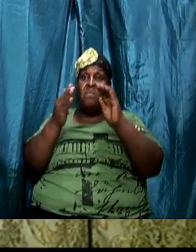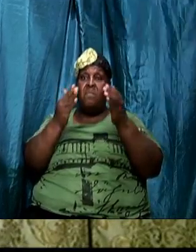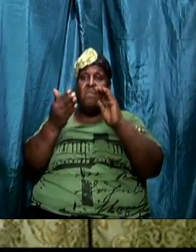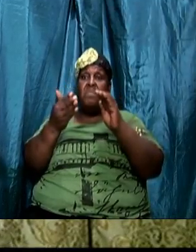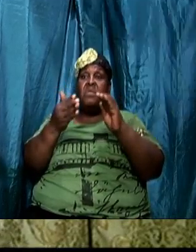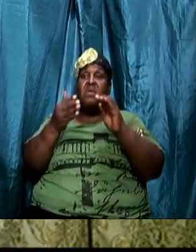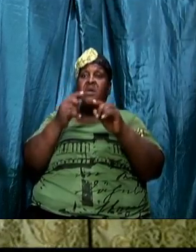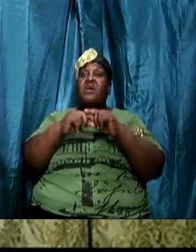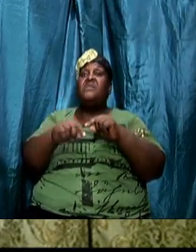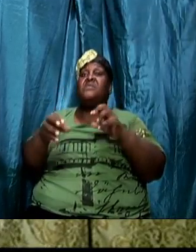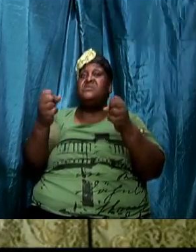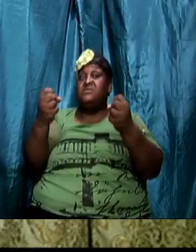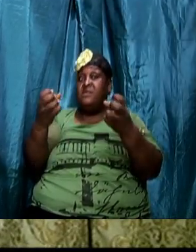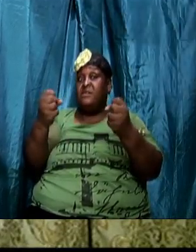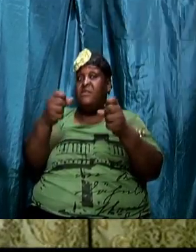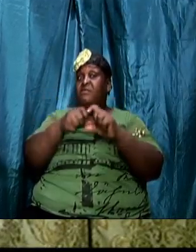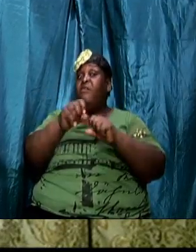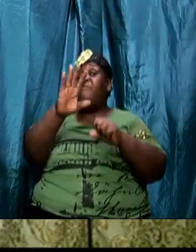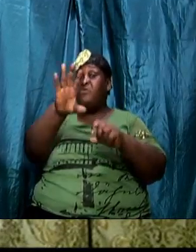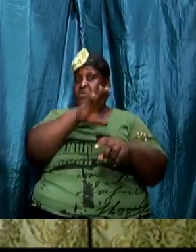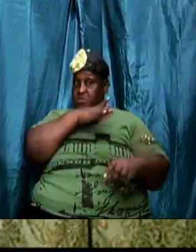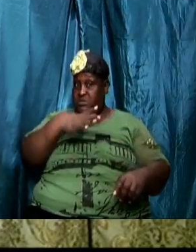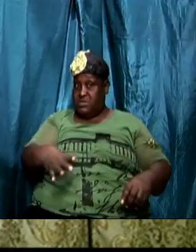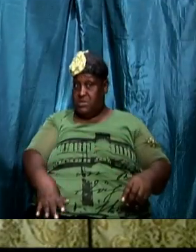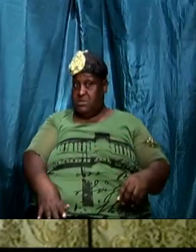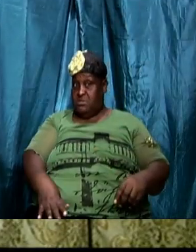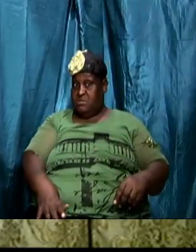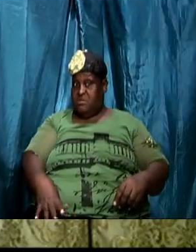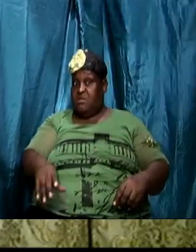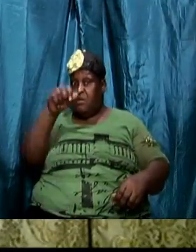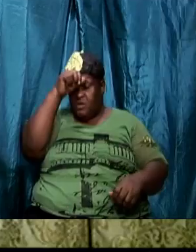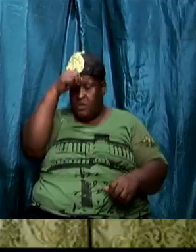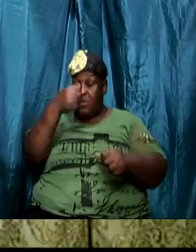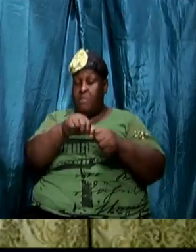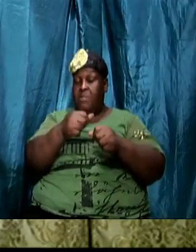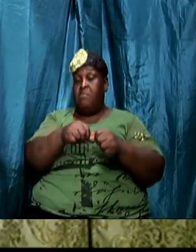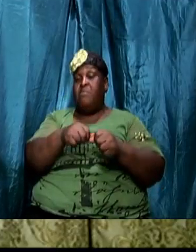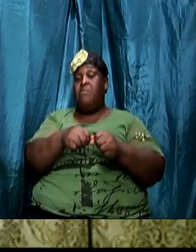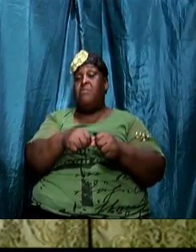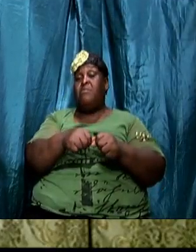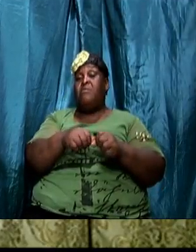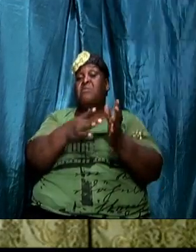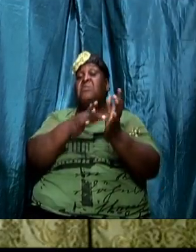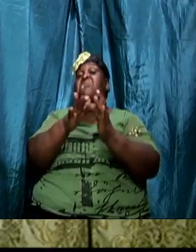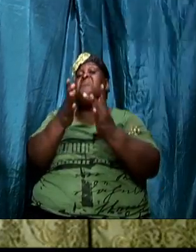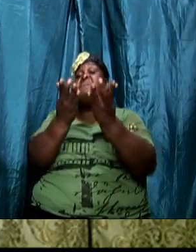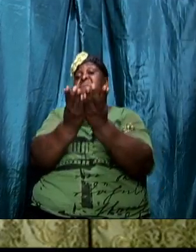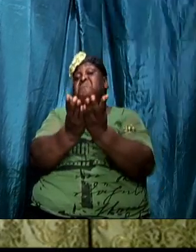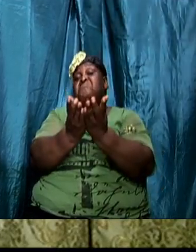your Christianity. Remember, and we said it last week from the book of Corinthians,